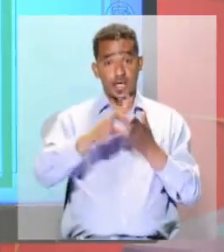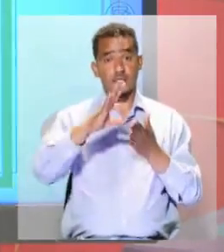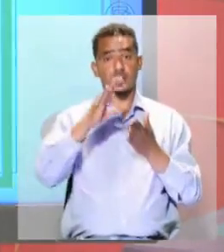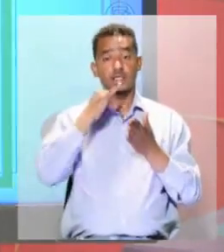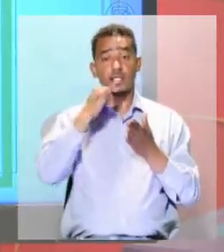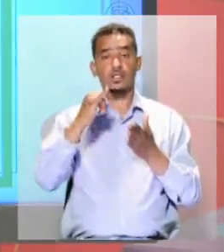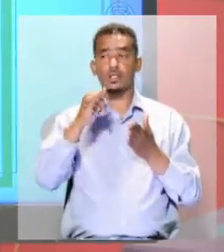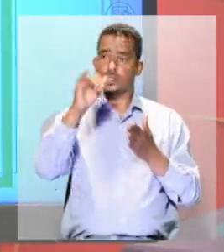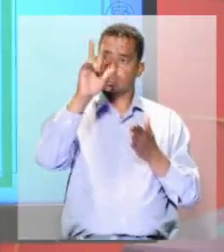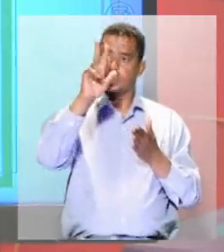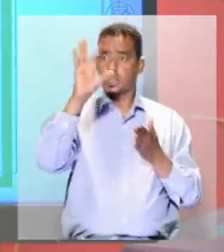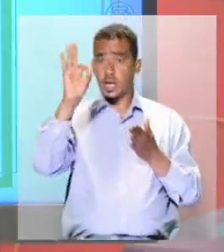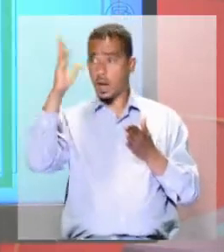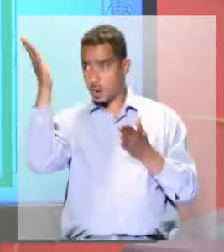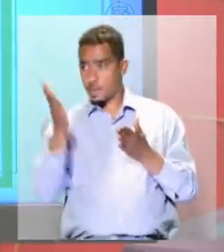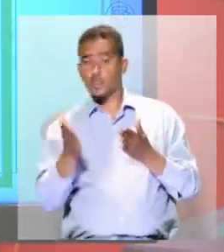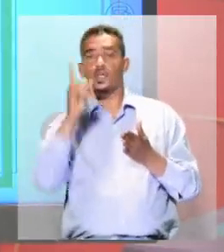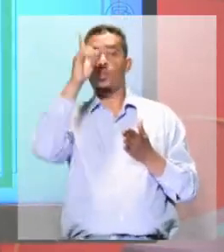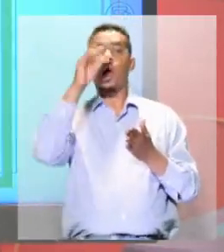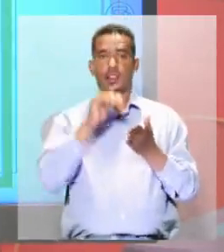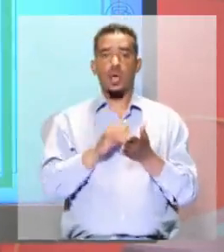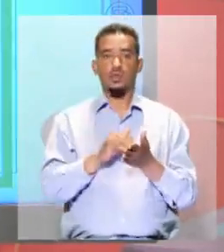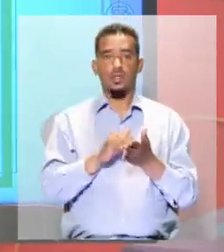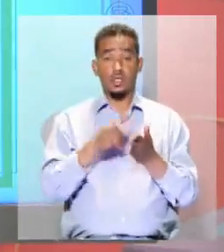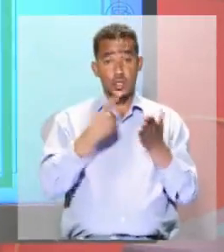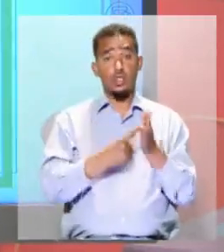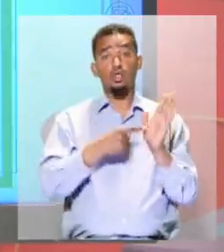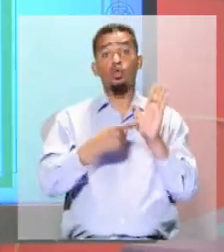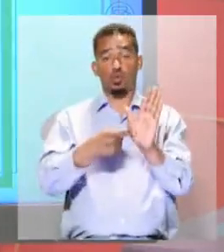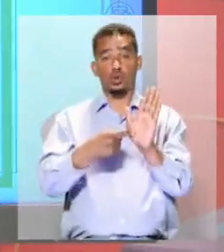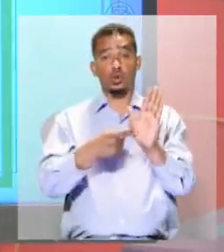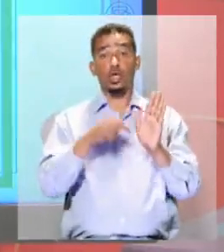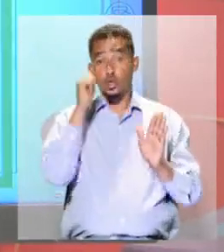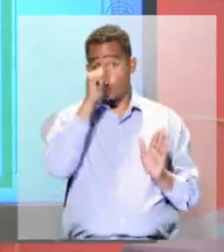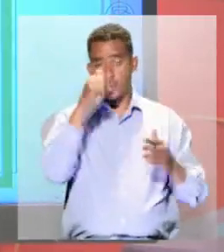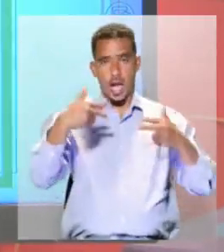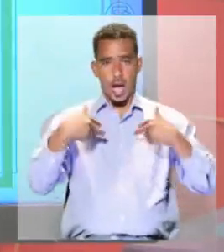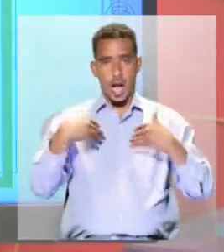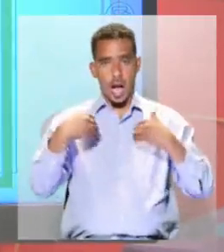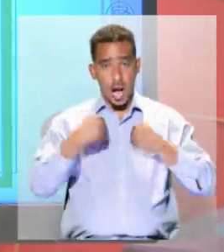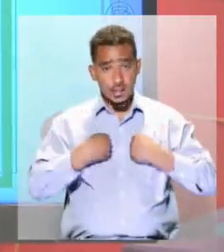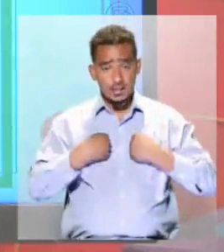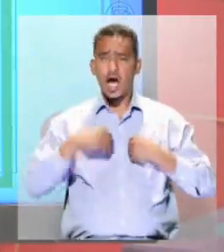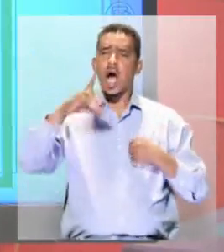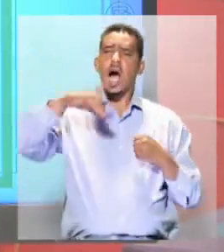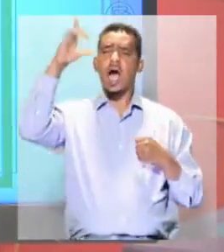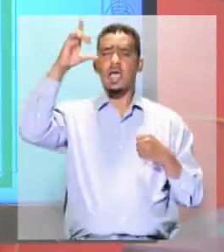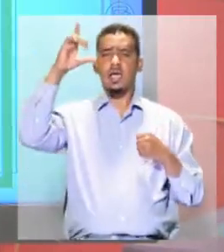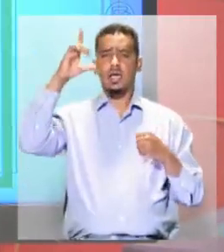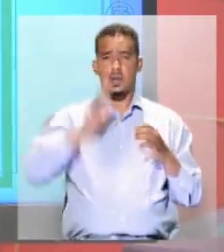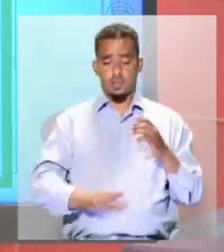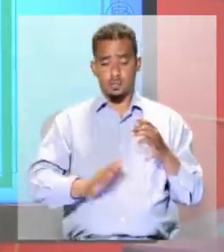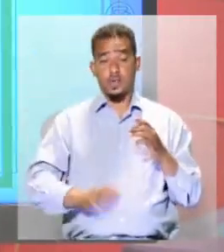it is 39 per 1,000. It shows Ethiopia has high fertility